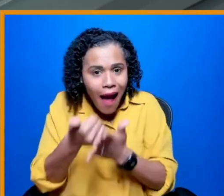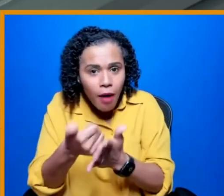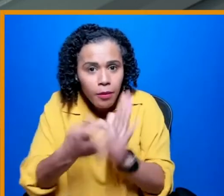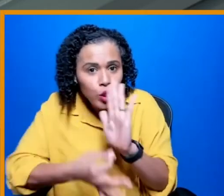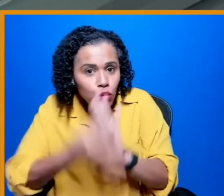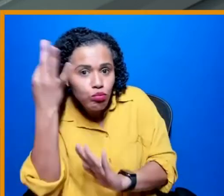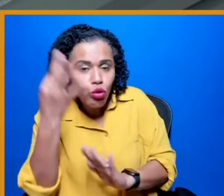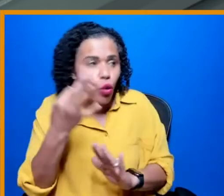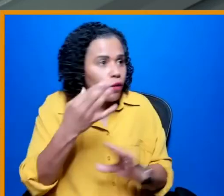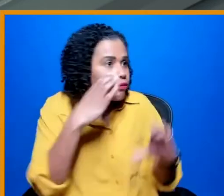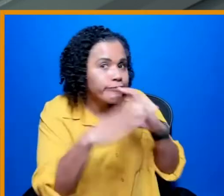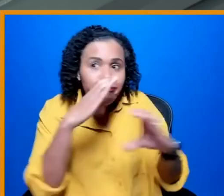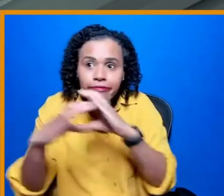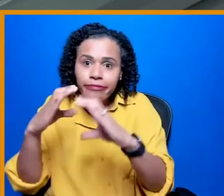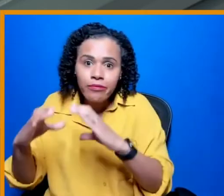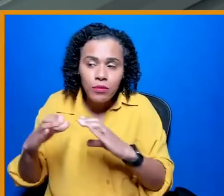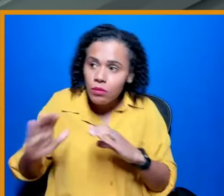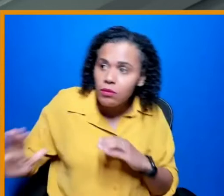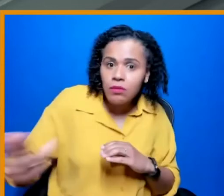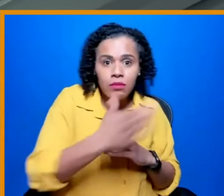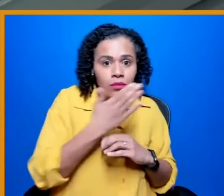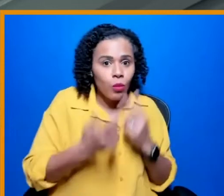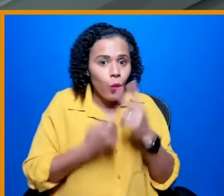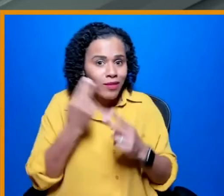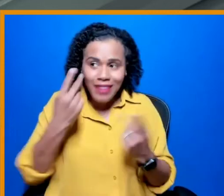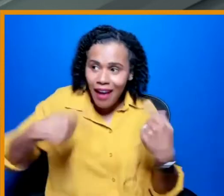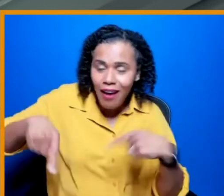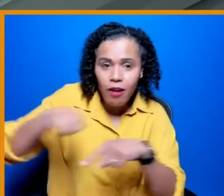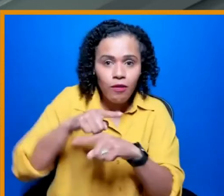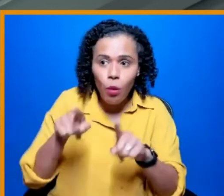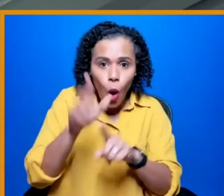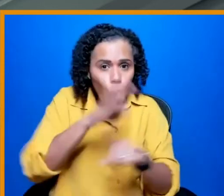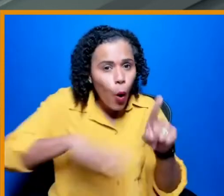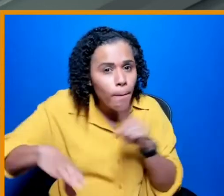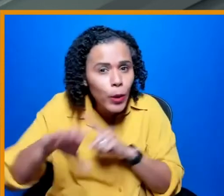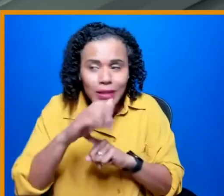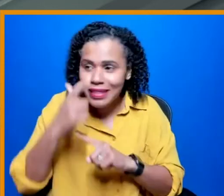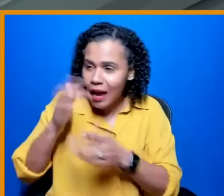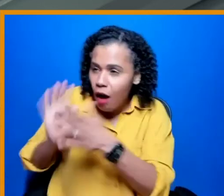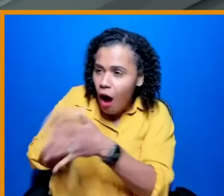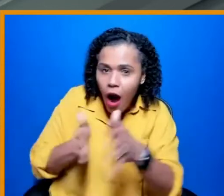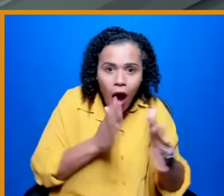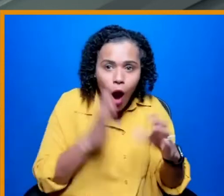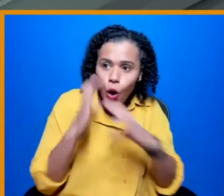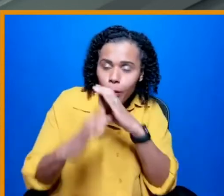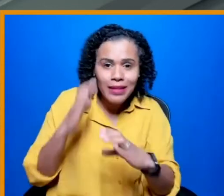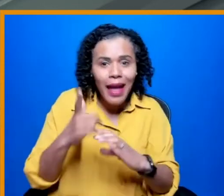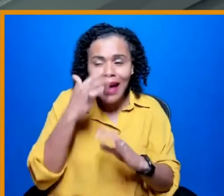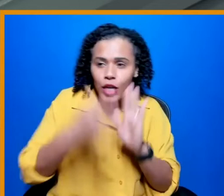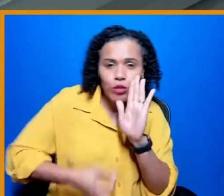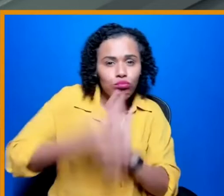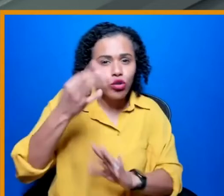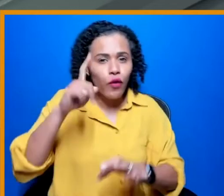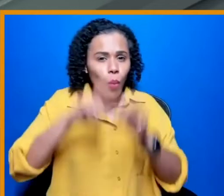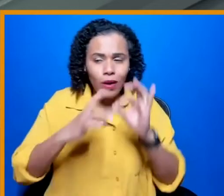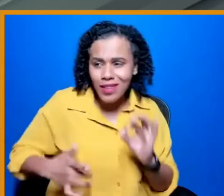peers, with members of their own community, and improve both their quality of life and that of their friends. And